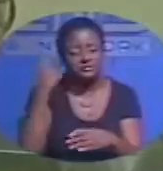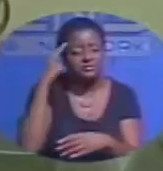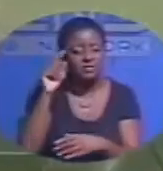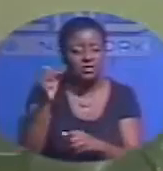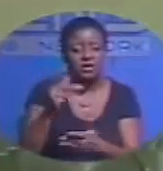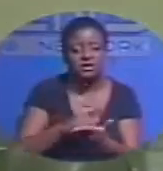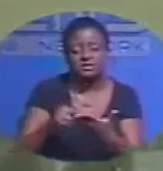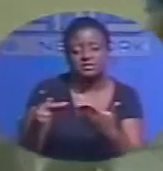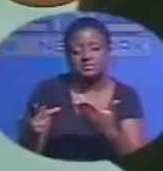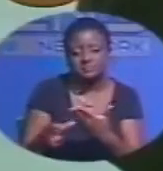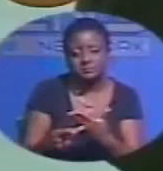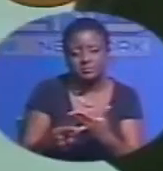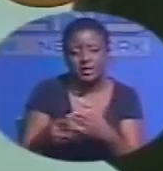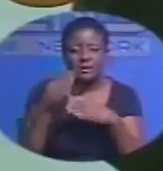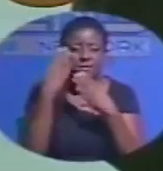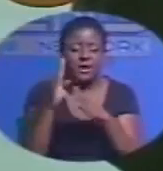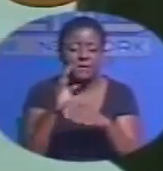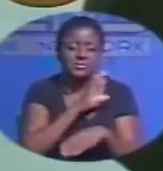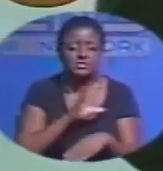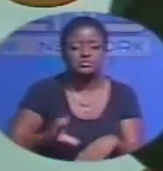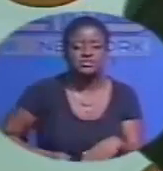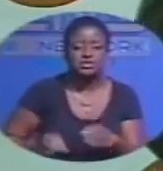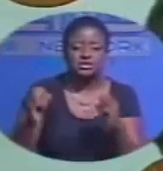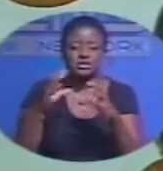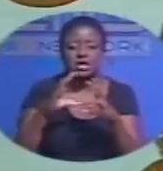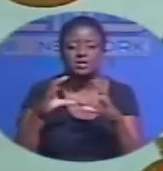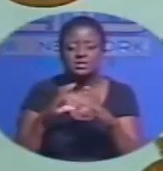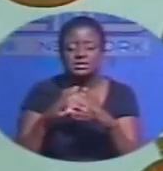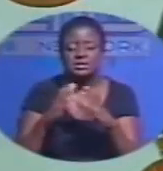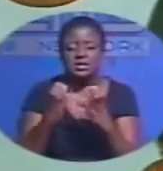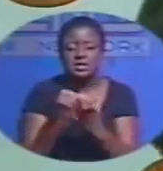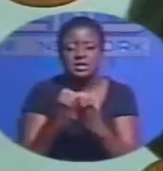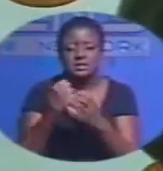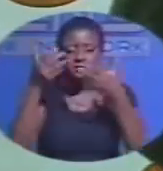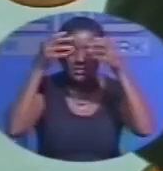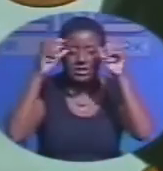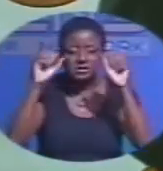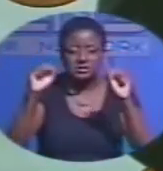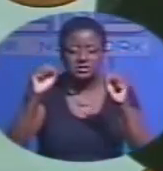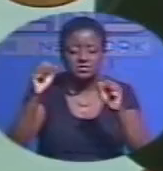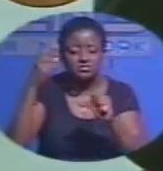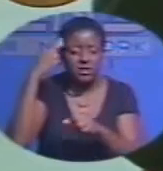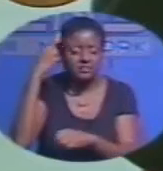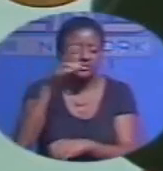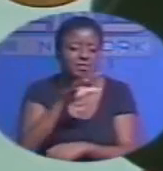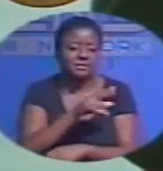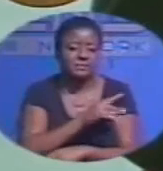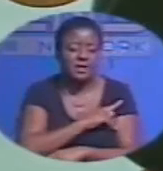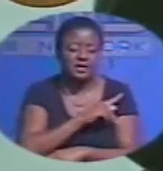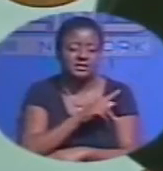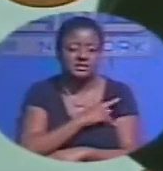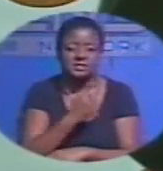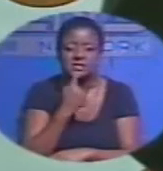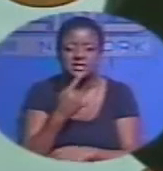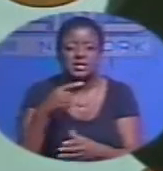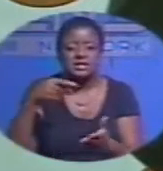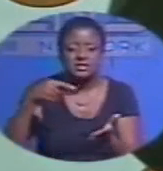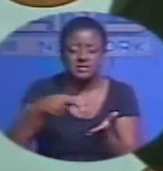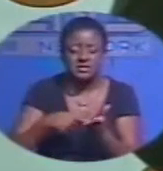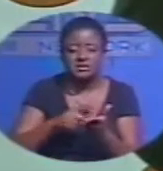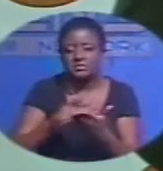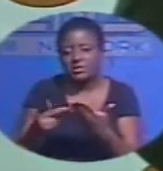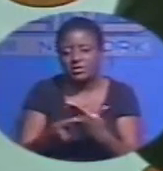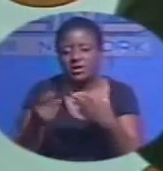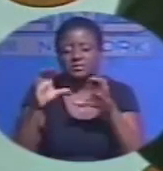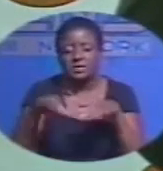Bahamas Christian Council President Reverend Ranford Patterson believes the initiative can work in communities throughout the country. We need this kind